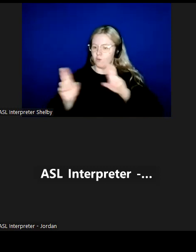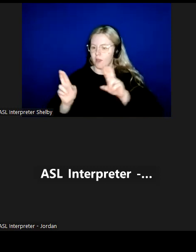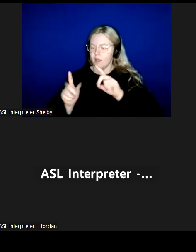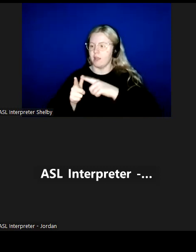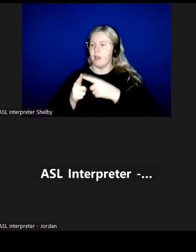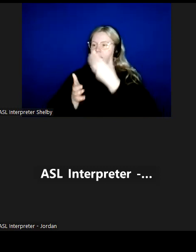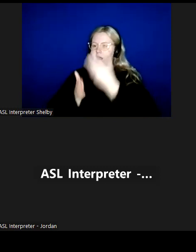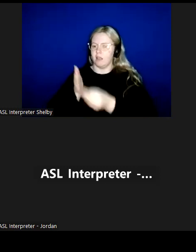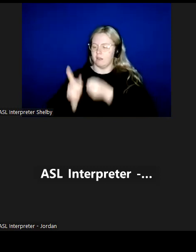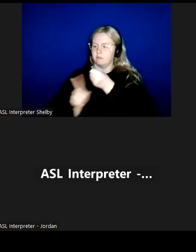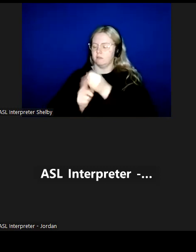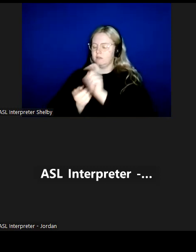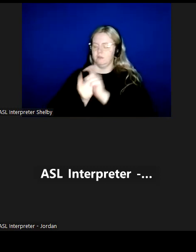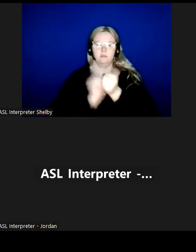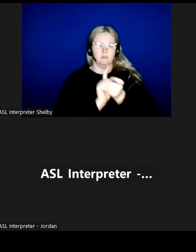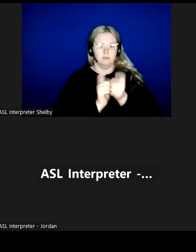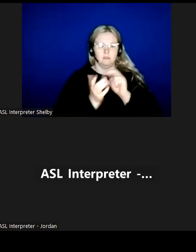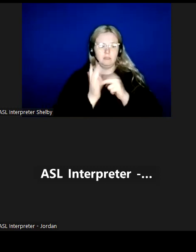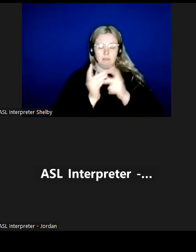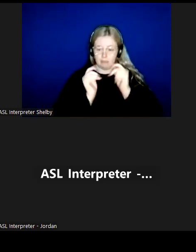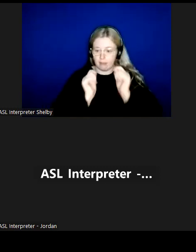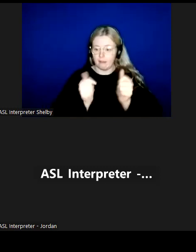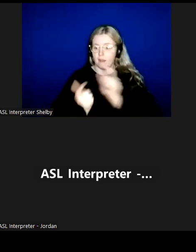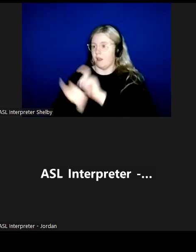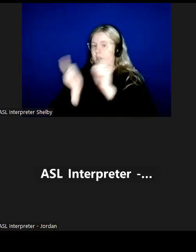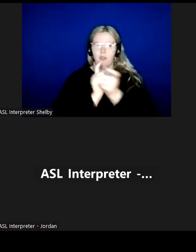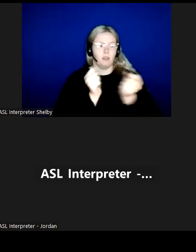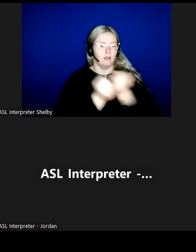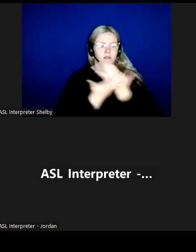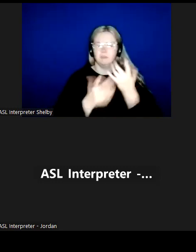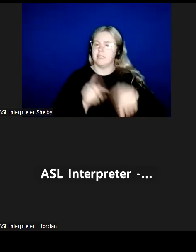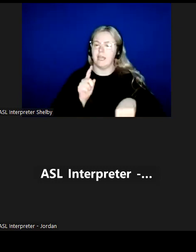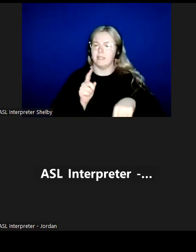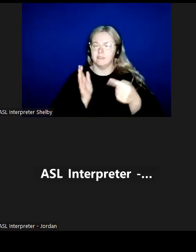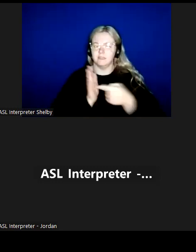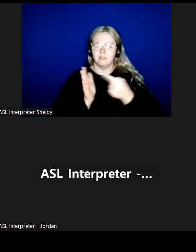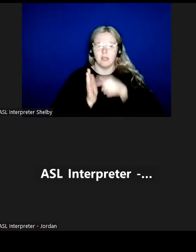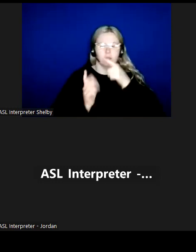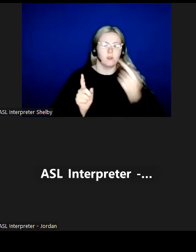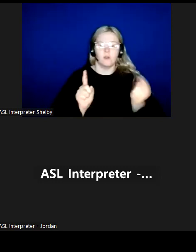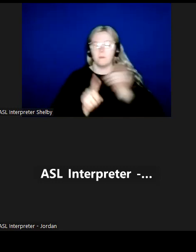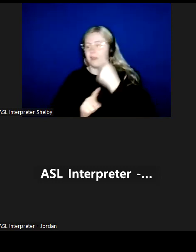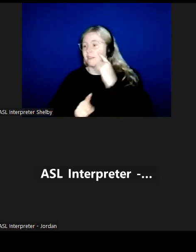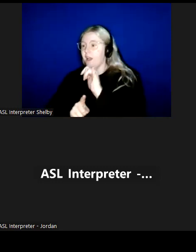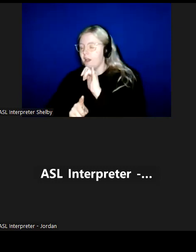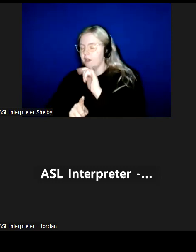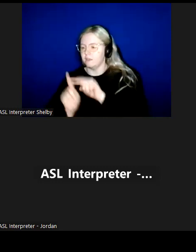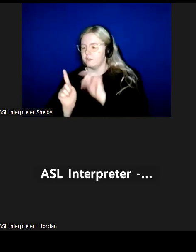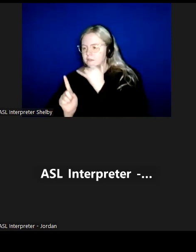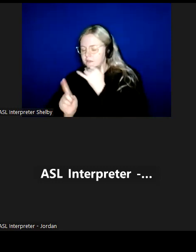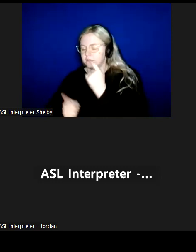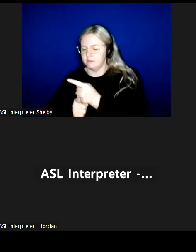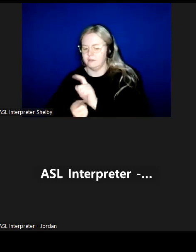little while for the reality of it to sink in. And you might be confused by all that. You might be experiencing